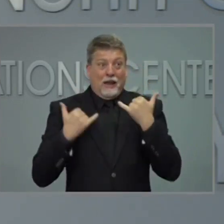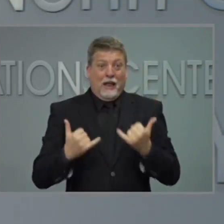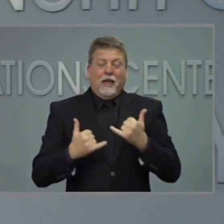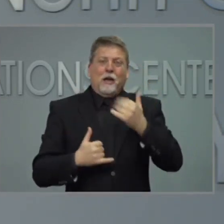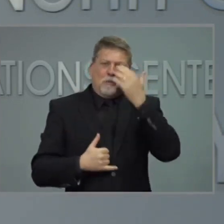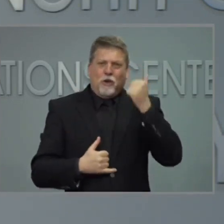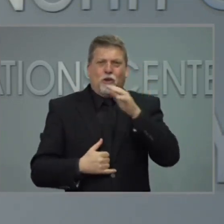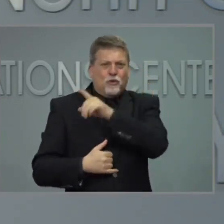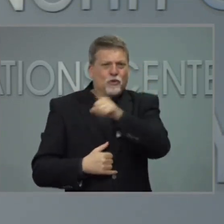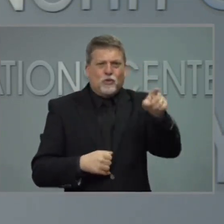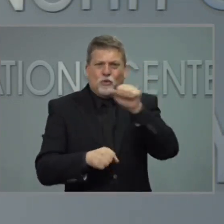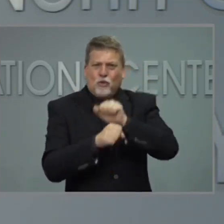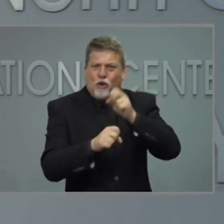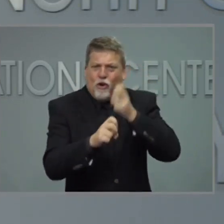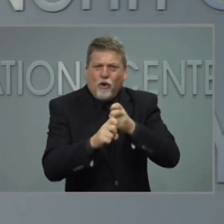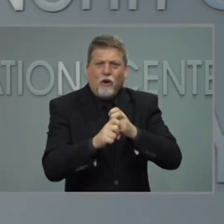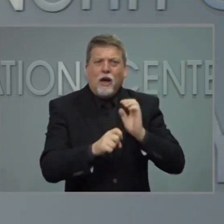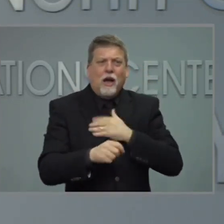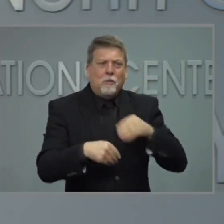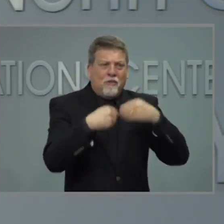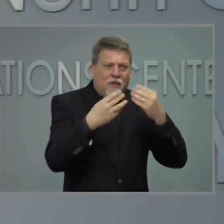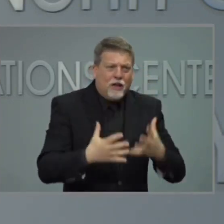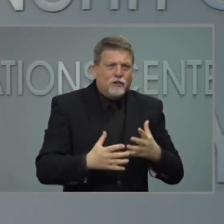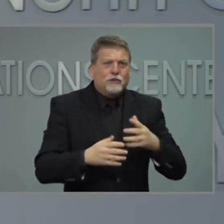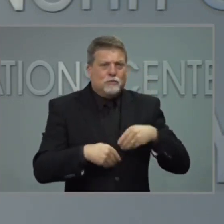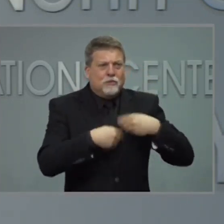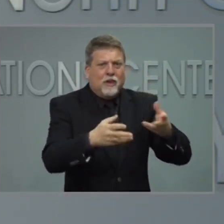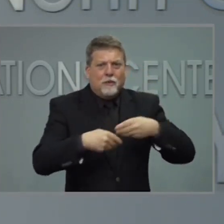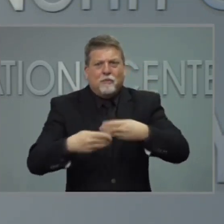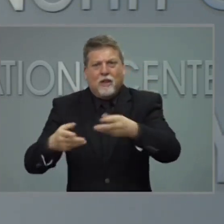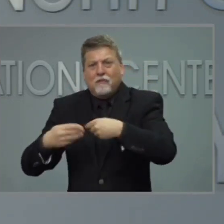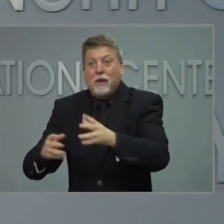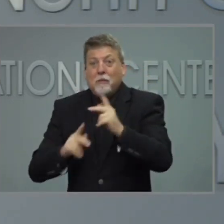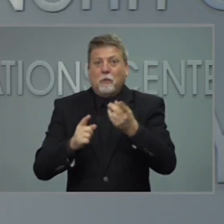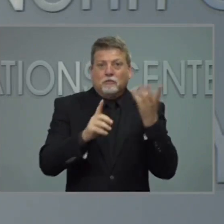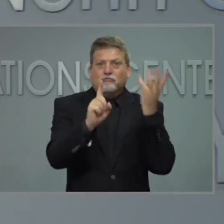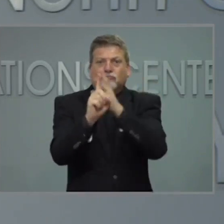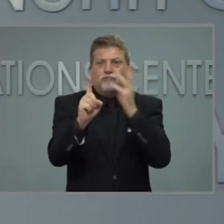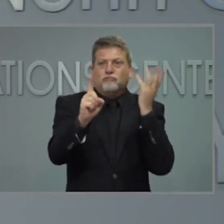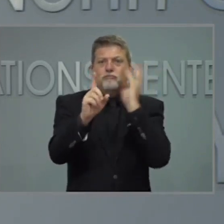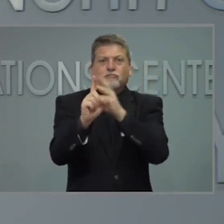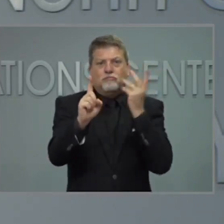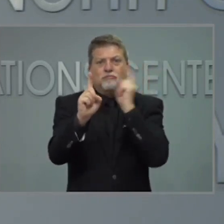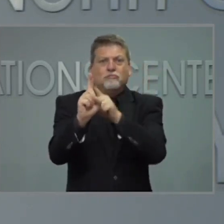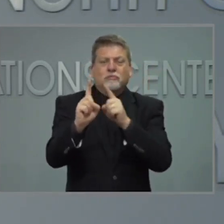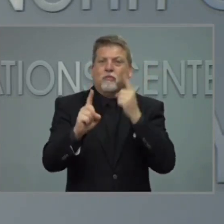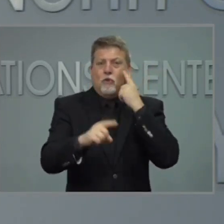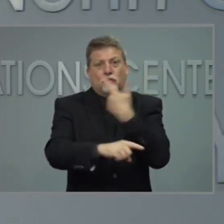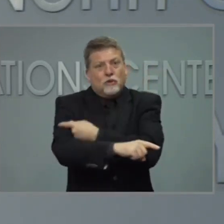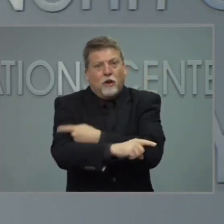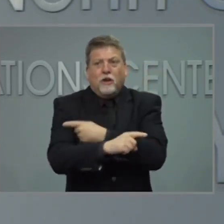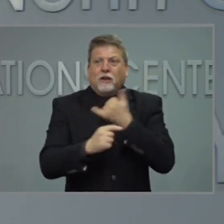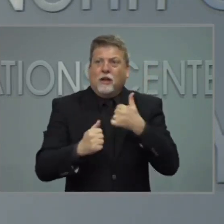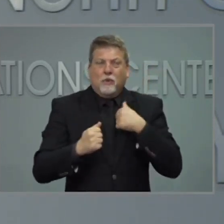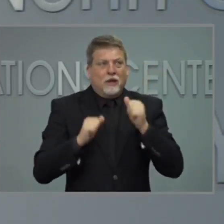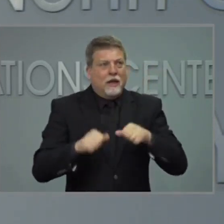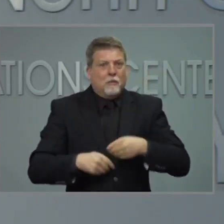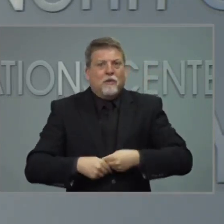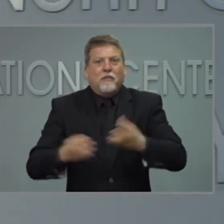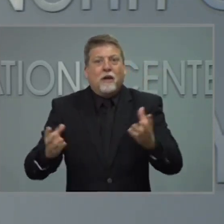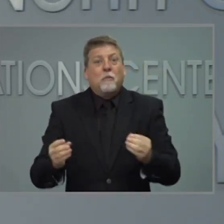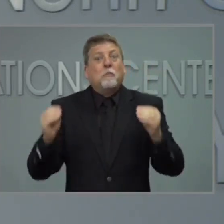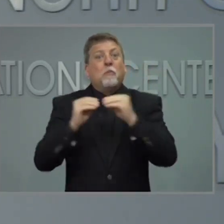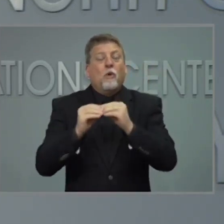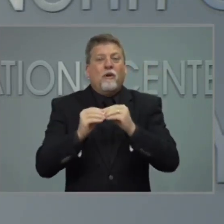and commitment of North Carolinians to take their shot, we're getting people vaccinated more quickly than we predicted. This will help